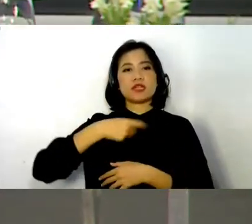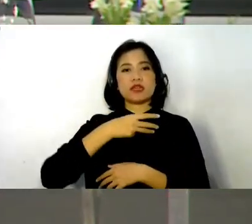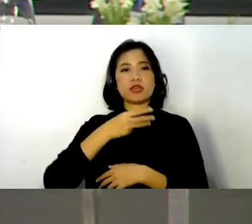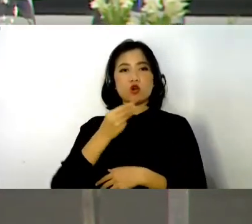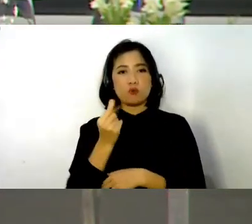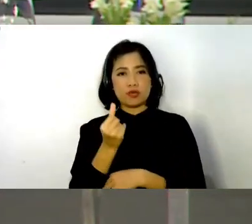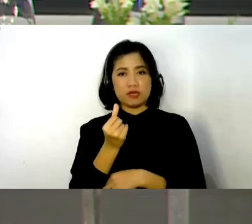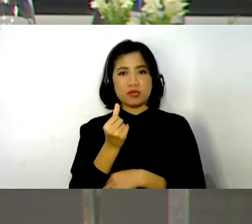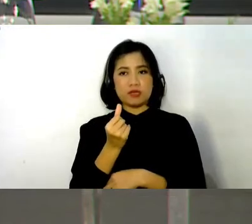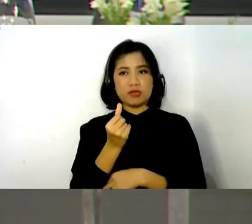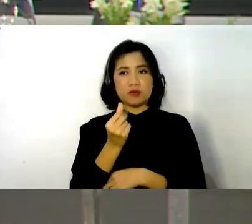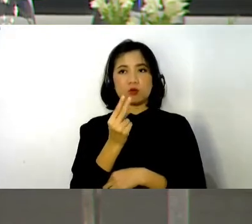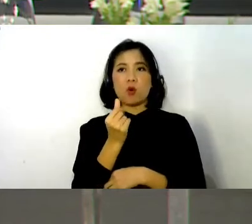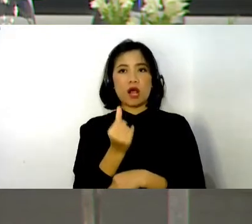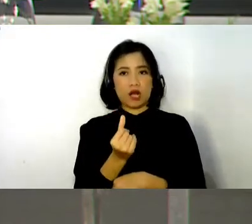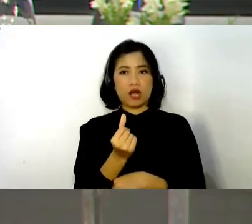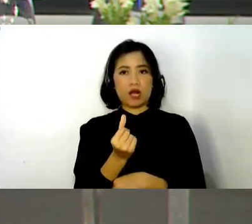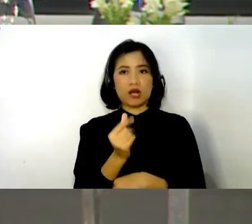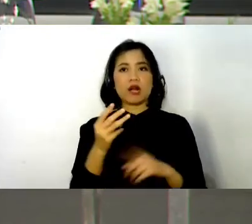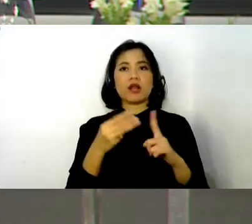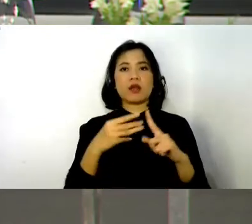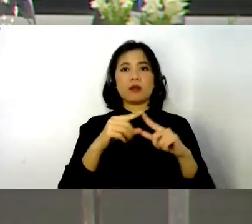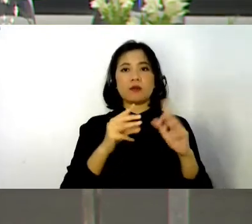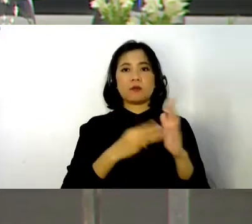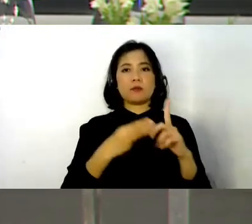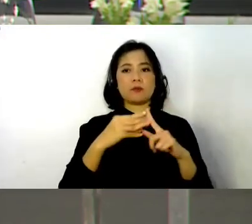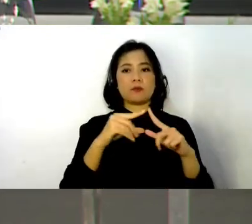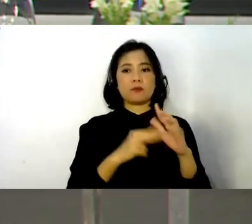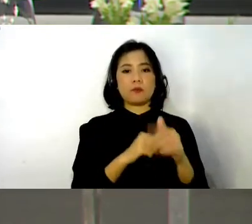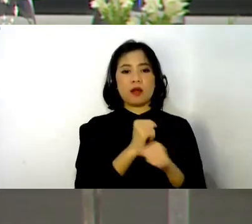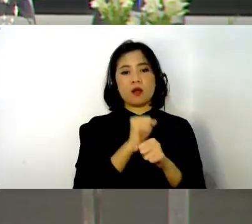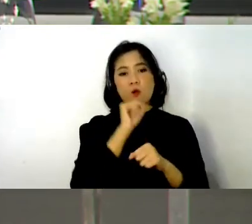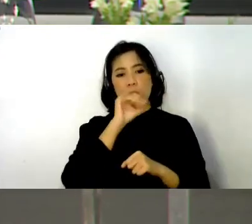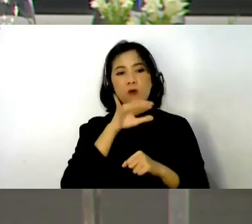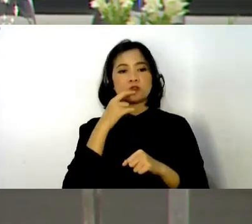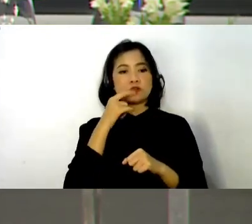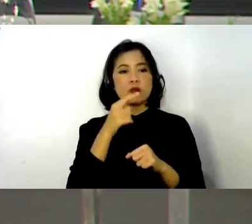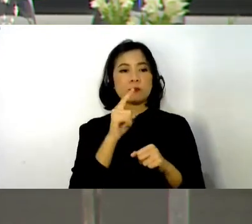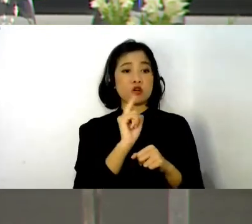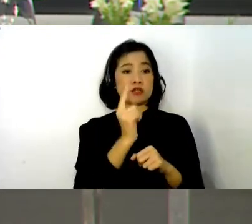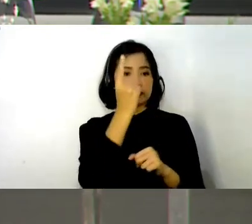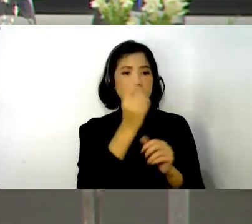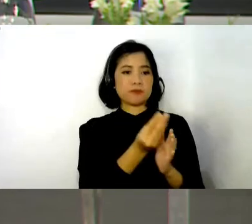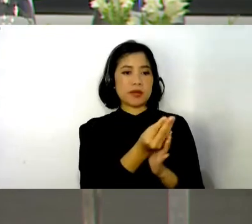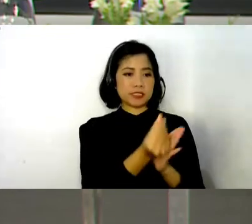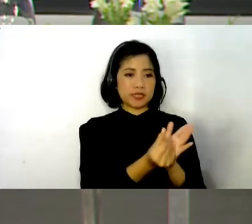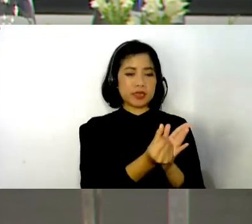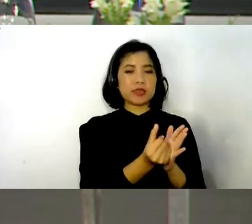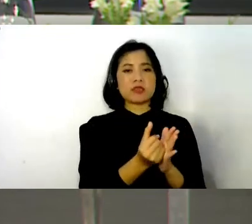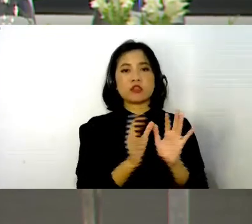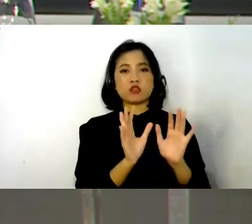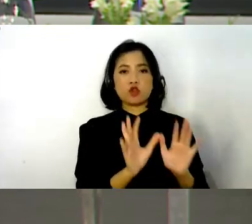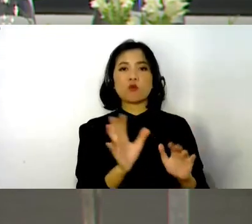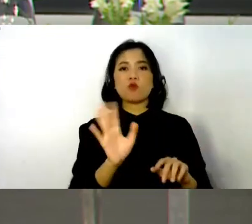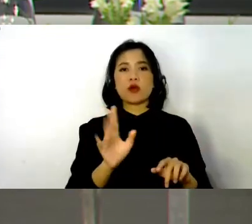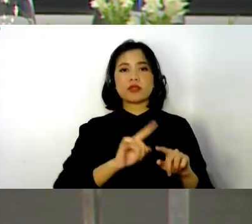affordable, quote unquote, but very high subsidy, very costly. I think both of us as finance